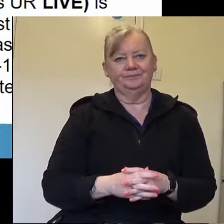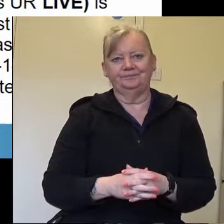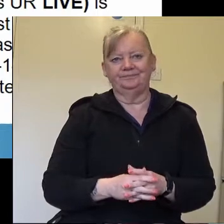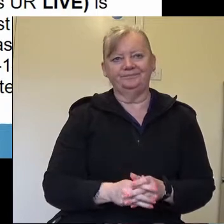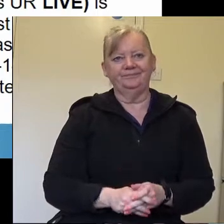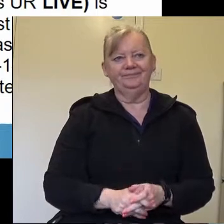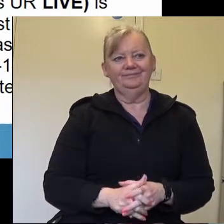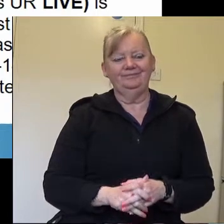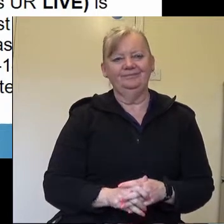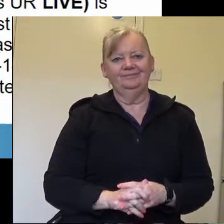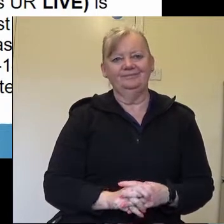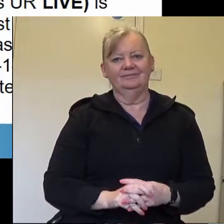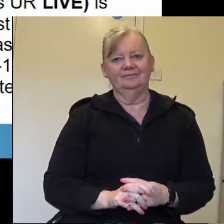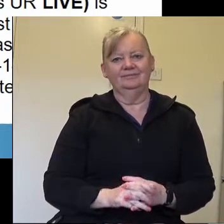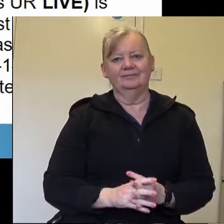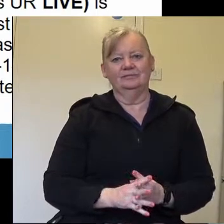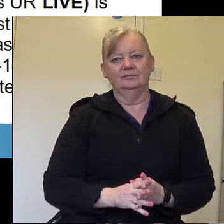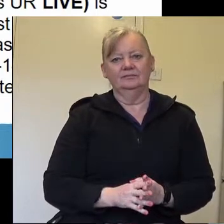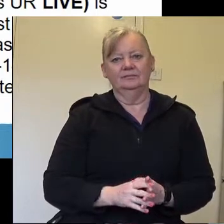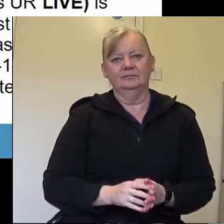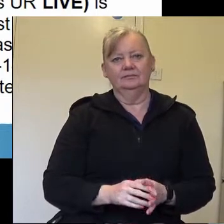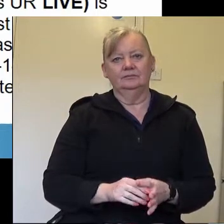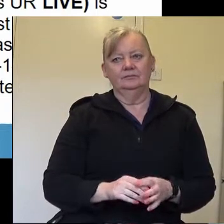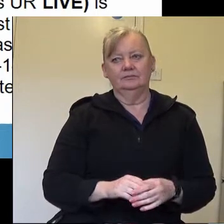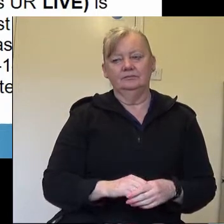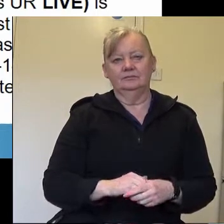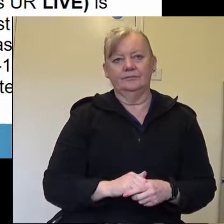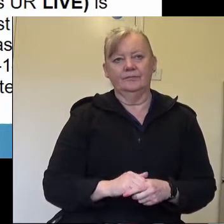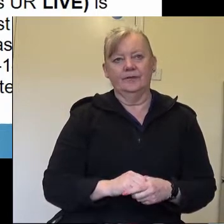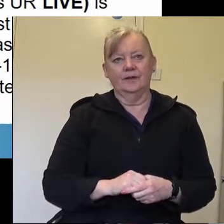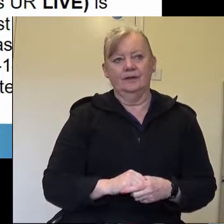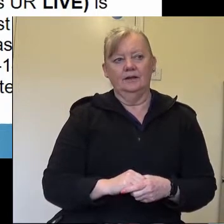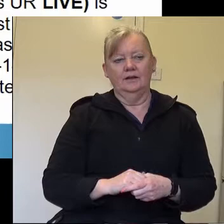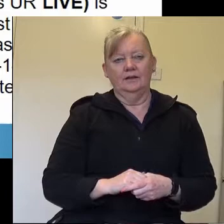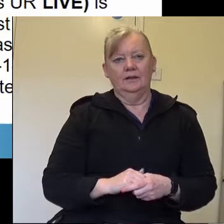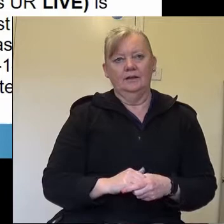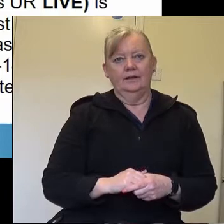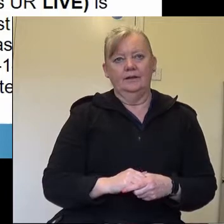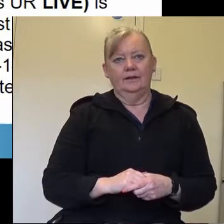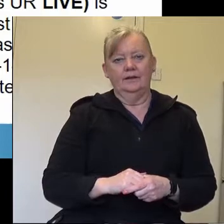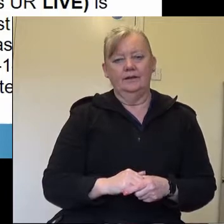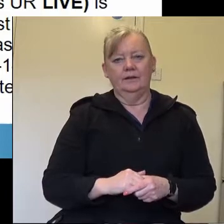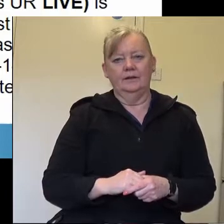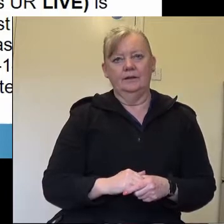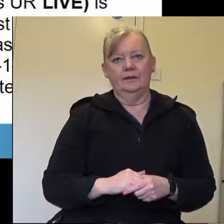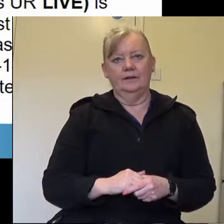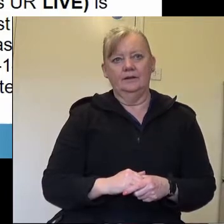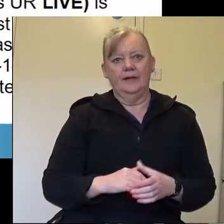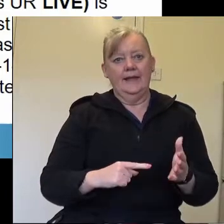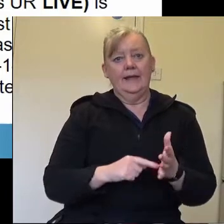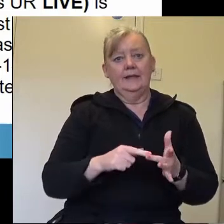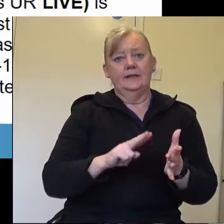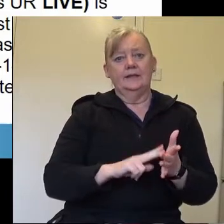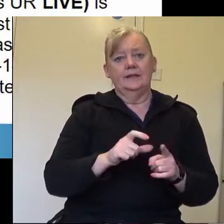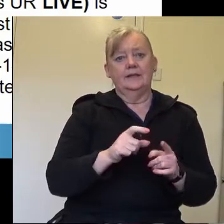there because it was like, as soon as we came out of lockdown and I started going back to schools, it was something that it was mentioned to me all the